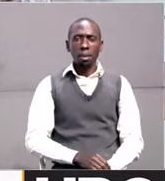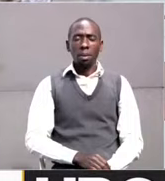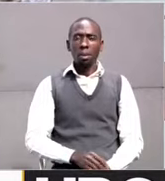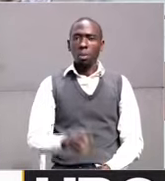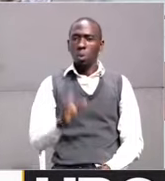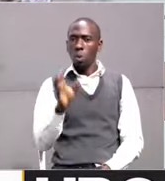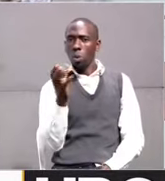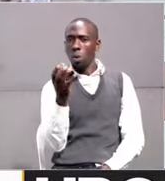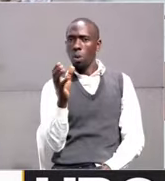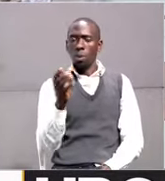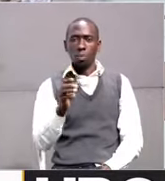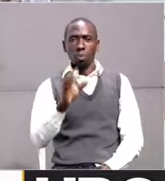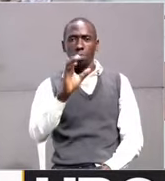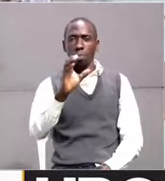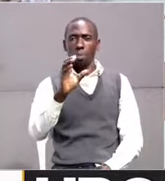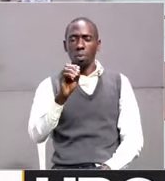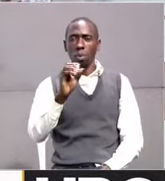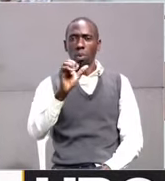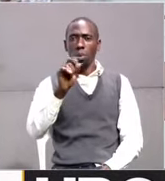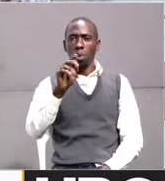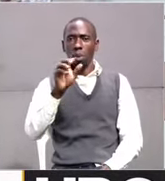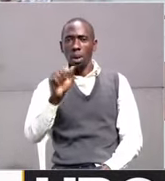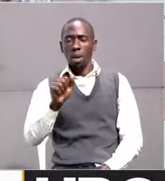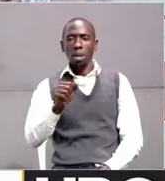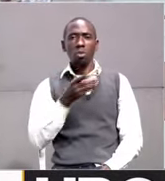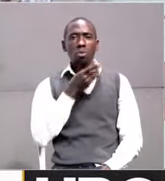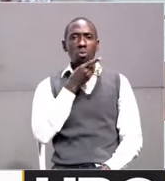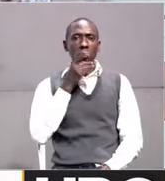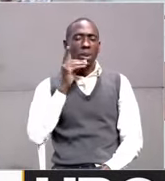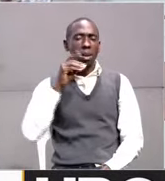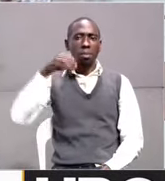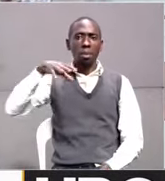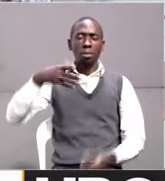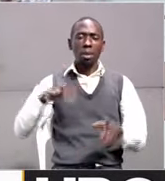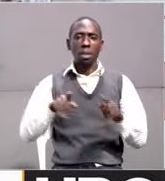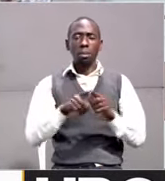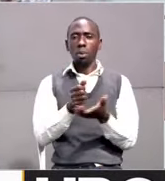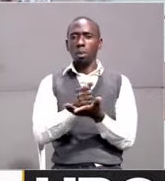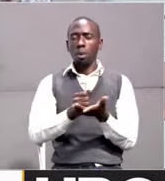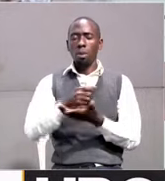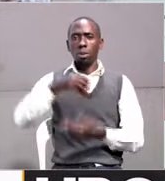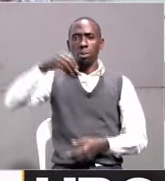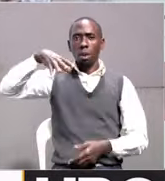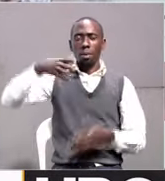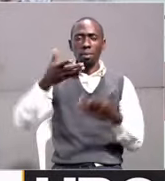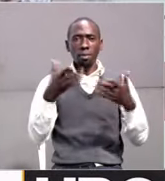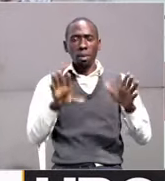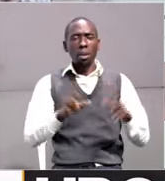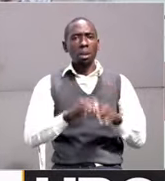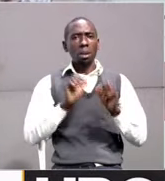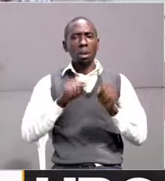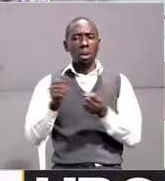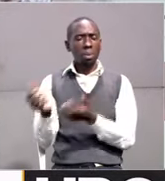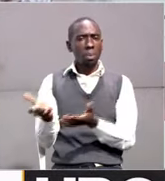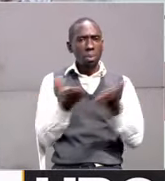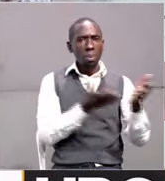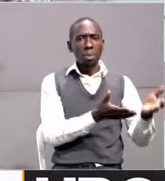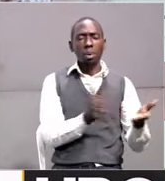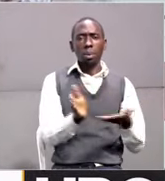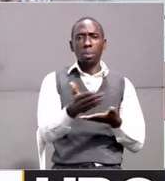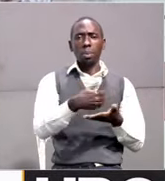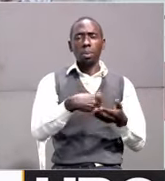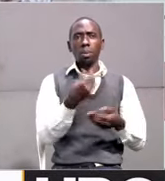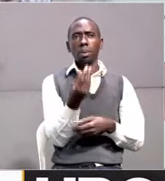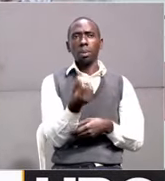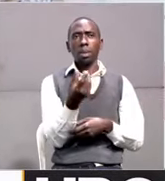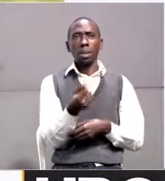Cocoa, if cocoa is dry and coffee is dry, even if the road is not so good, you transport it and get money.